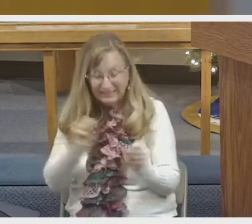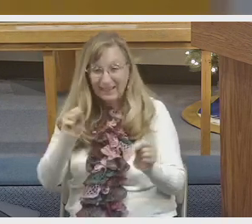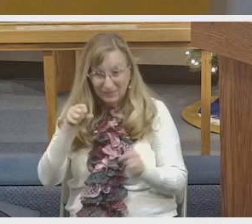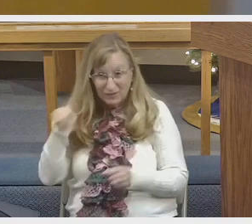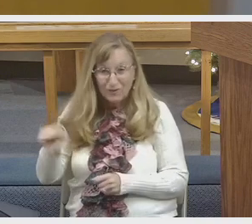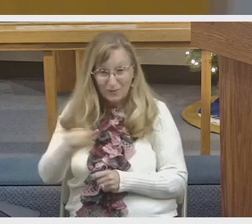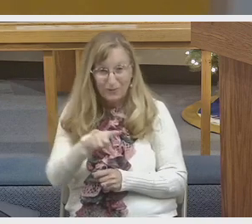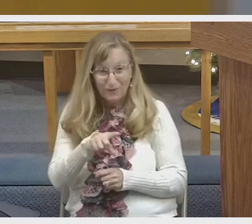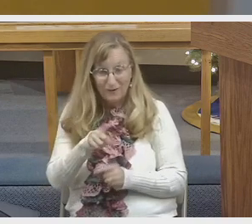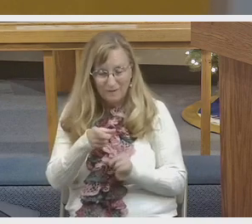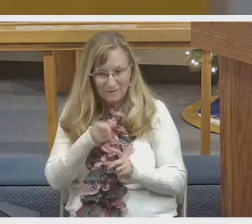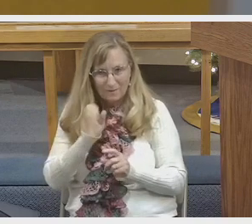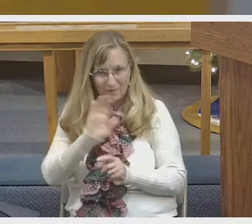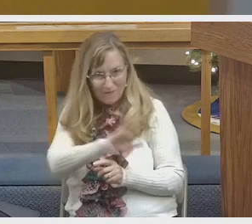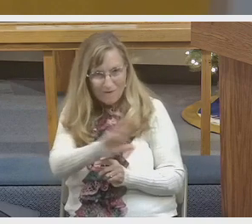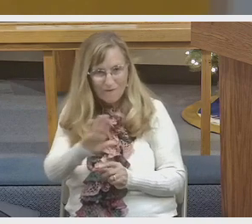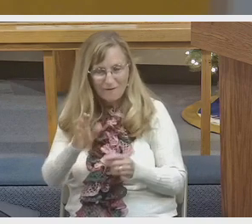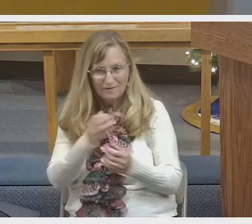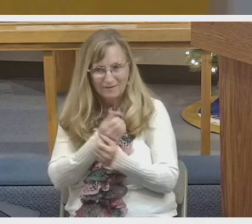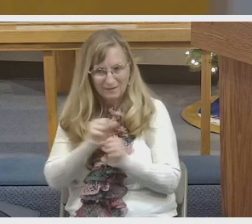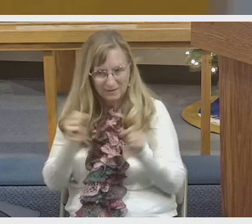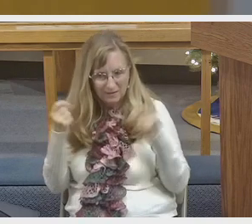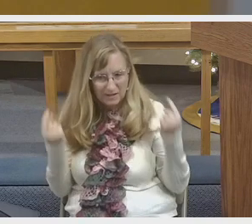from your sin?